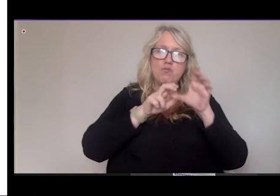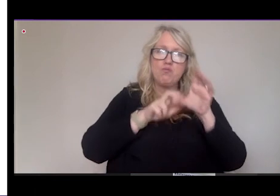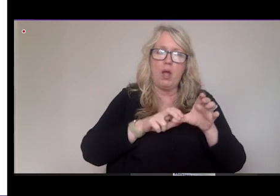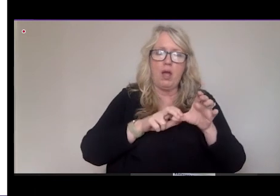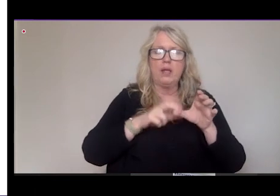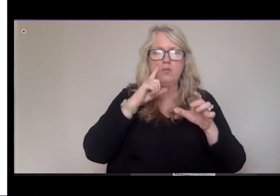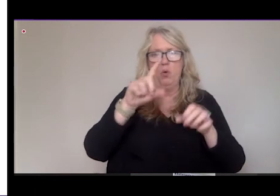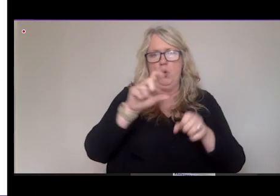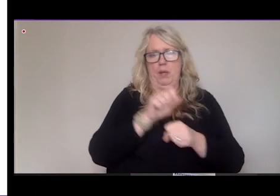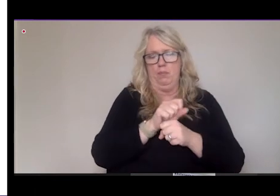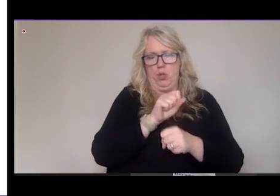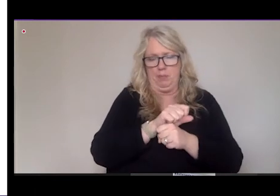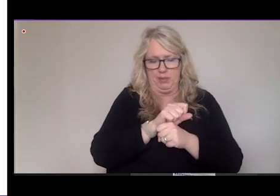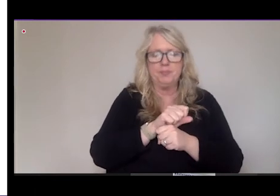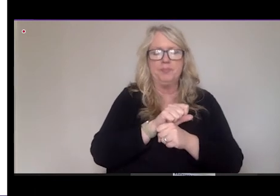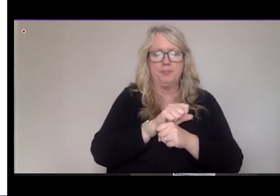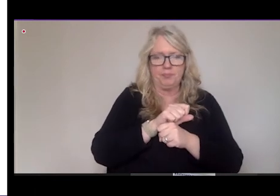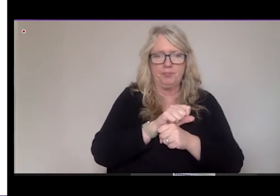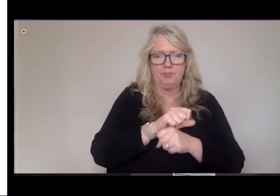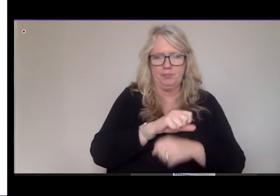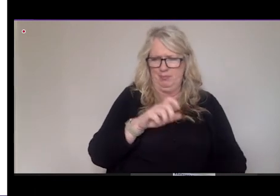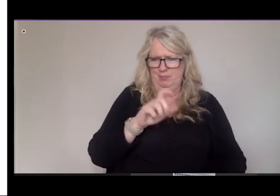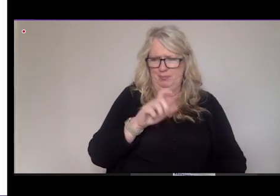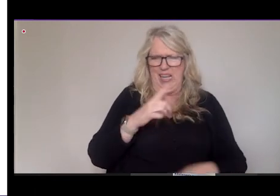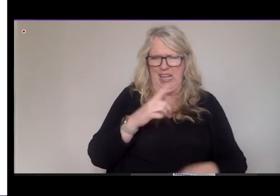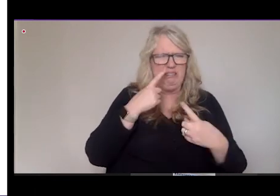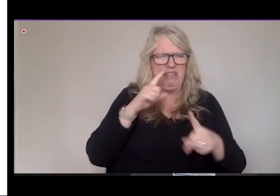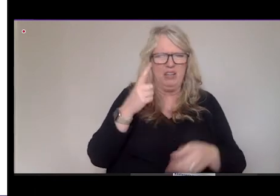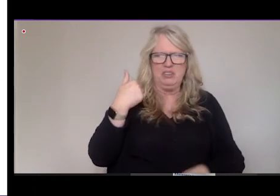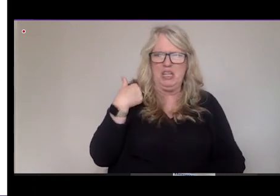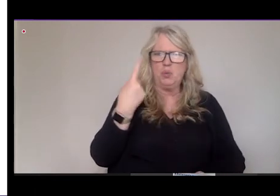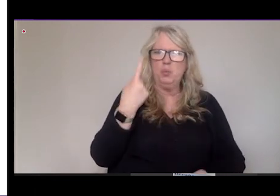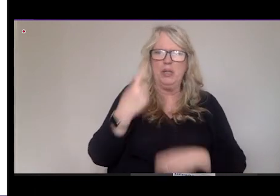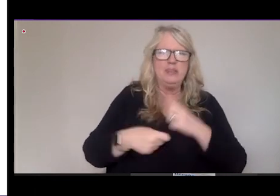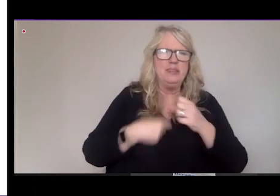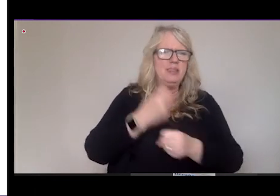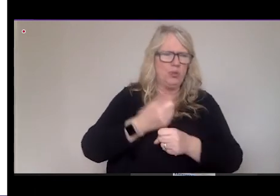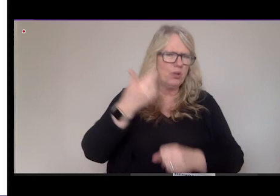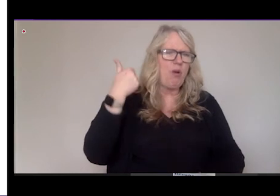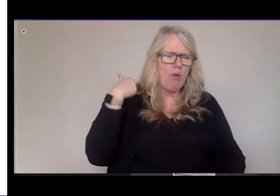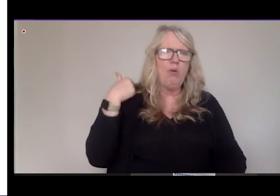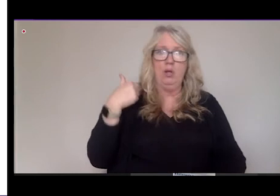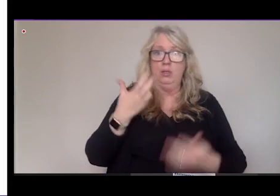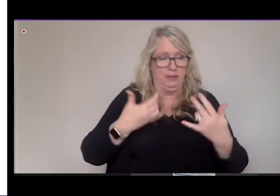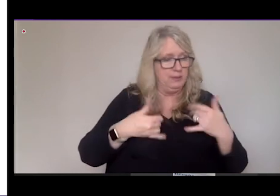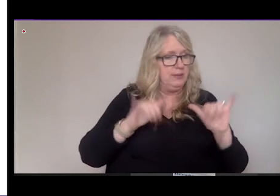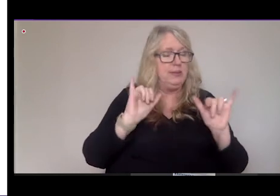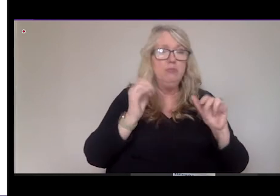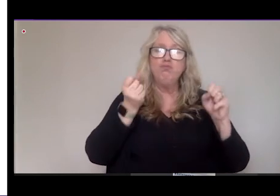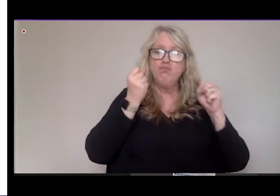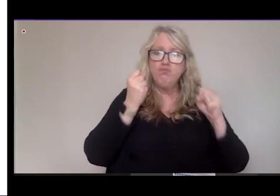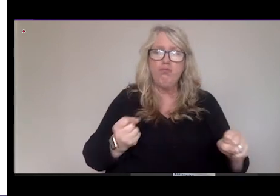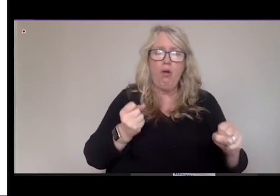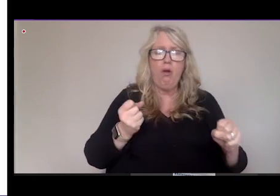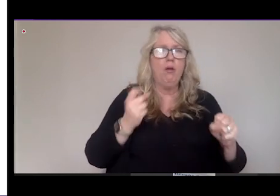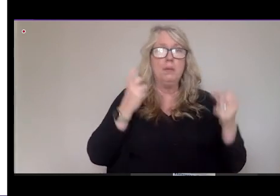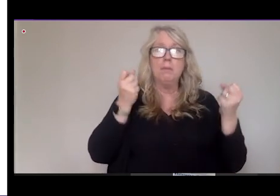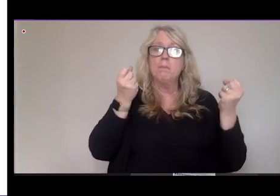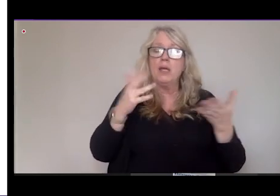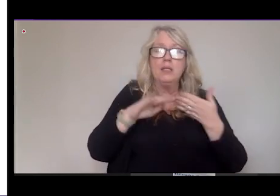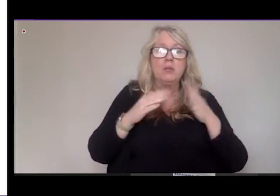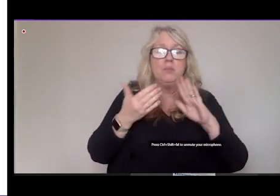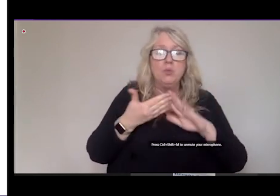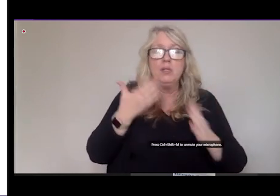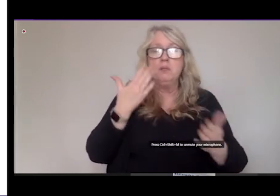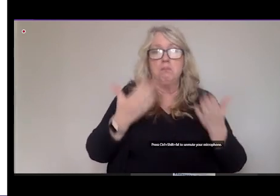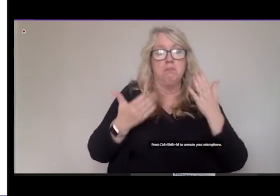for free rides to employment. It was announced, I think, a year ago, and I think it's still going strong